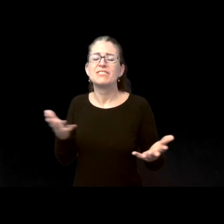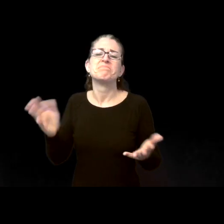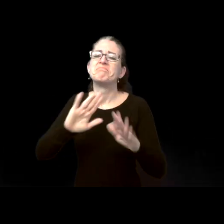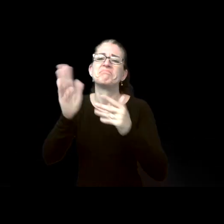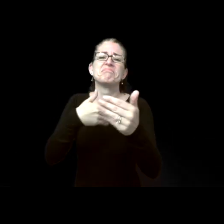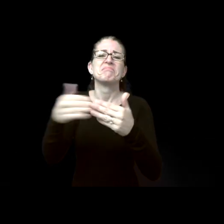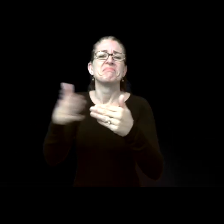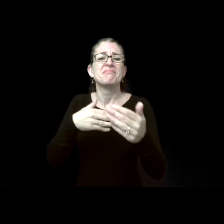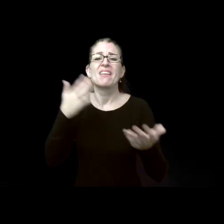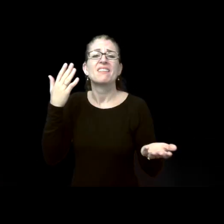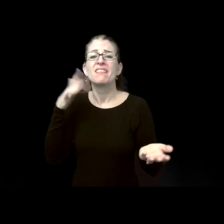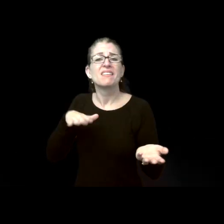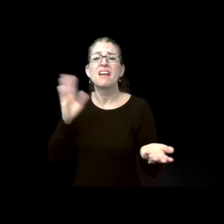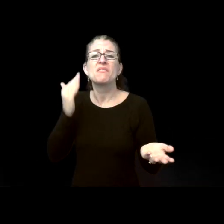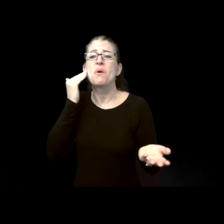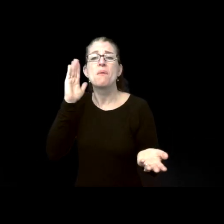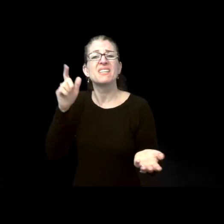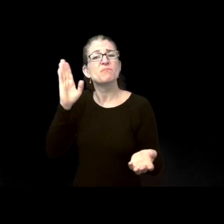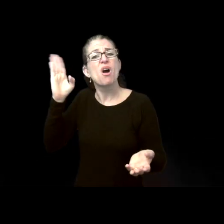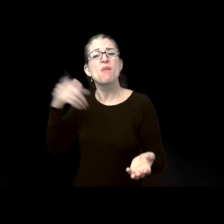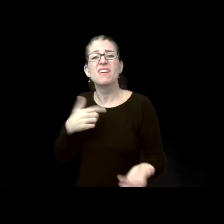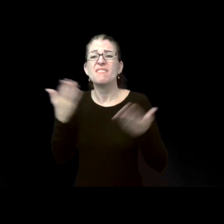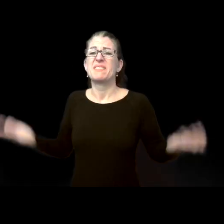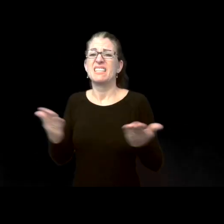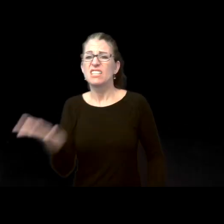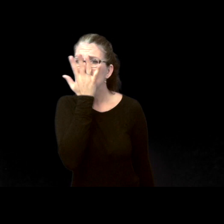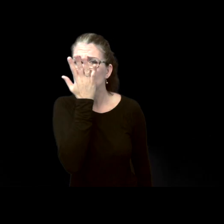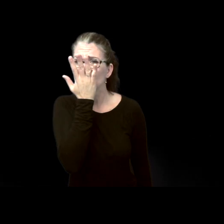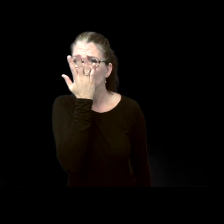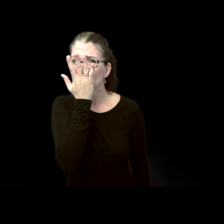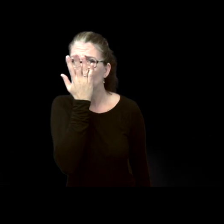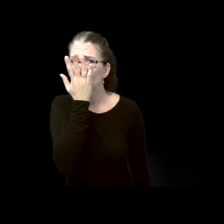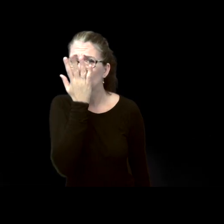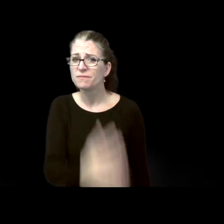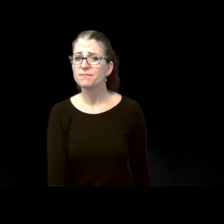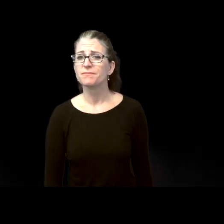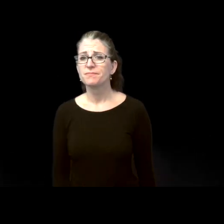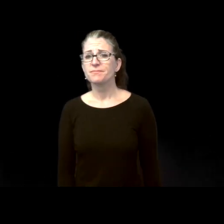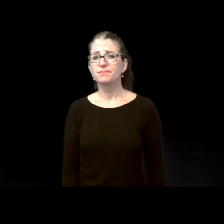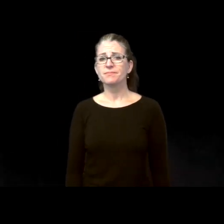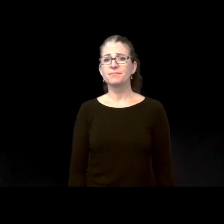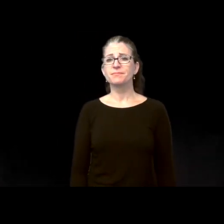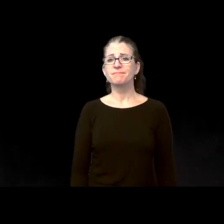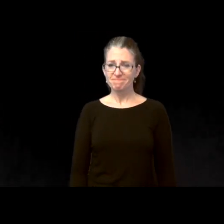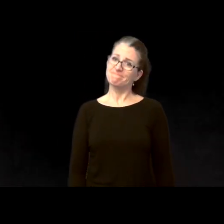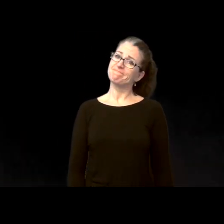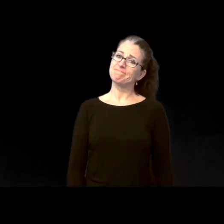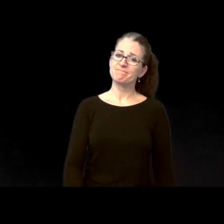cheer. Well, never mind, I'll never find out, 'cause Broadway, I am here.